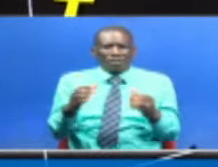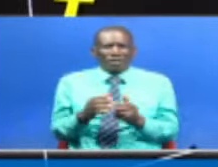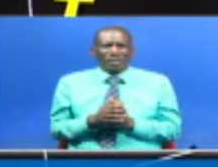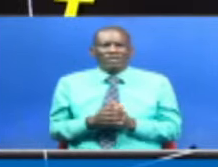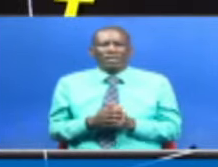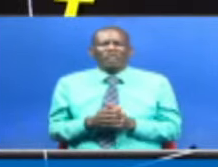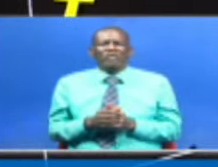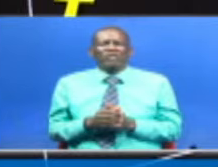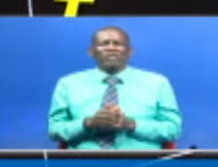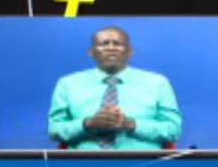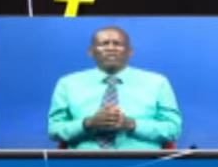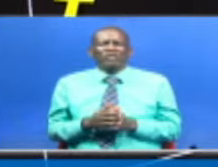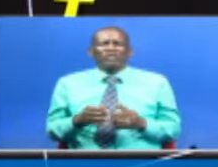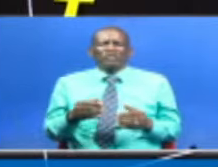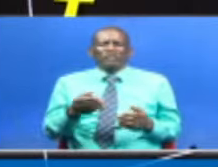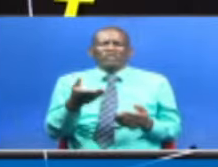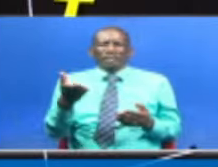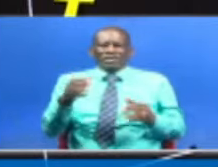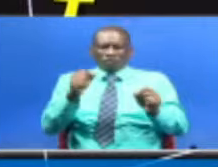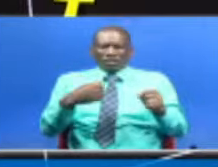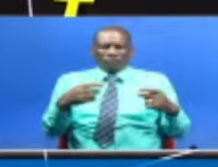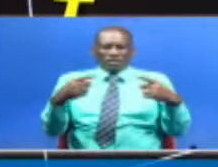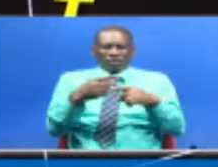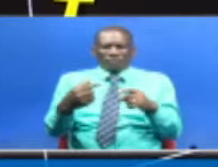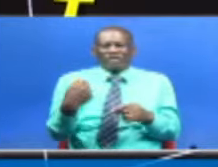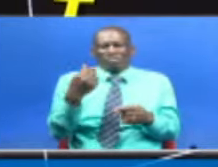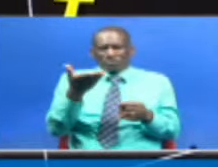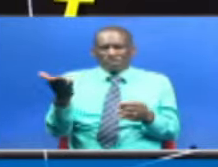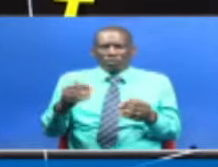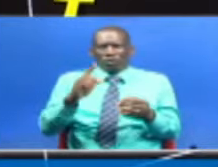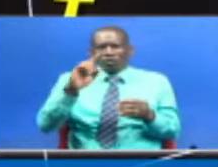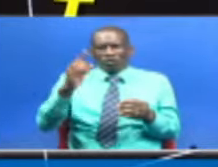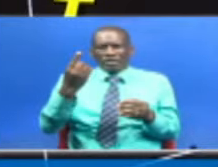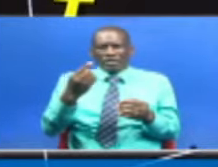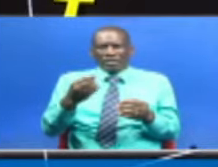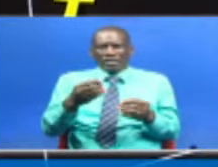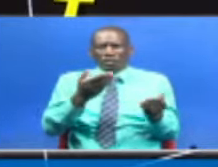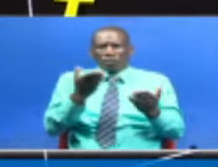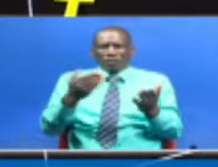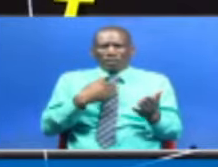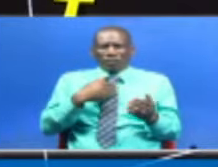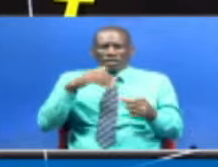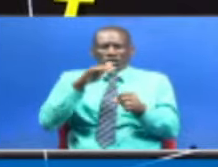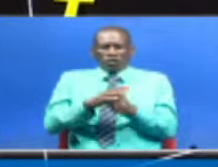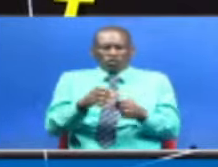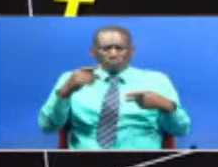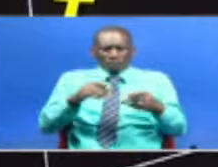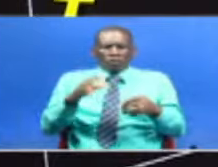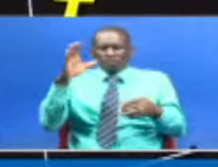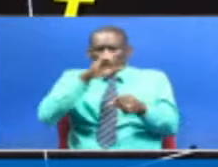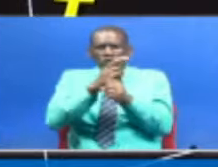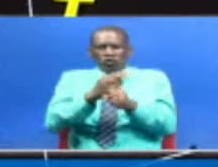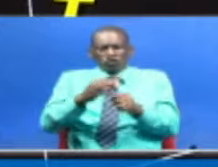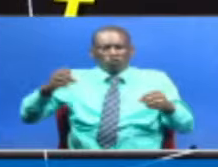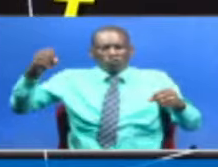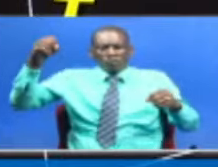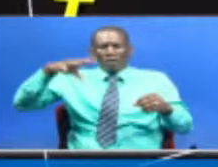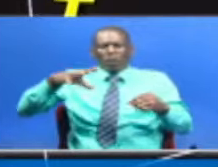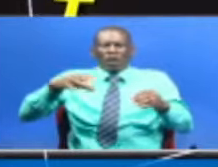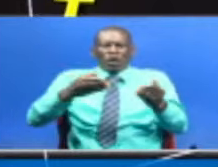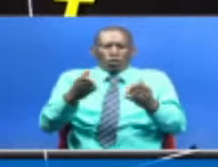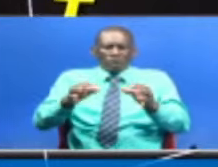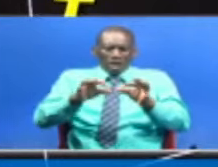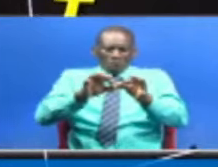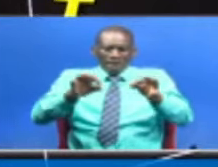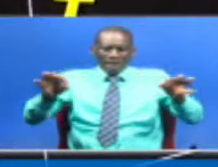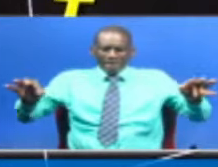is there are a number of them, and one of them is where you have a lot of encroachment onto where our lines are passing. I do